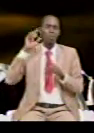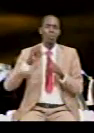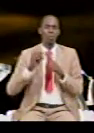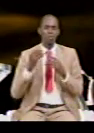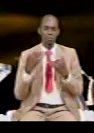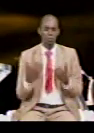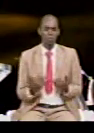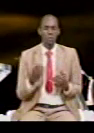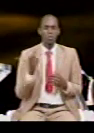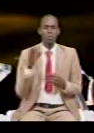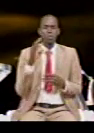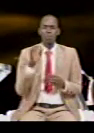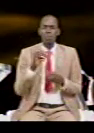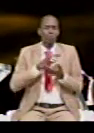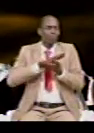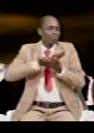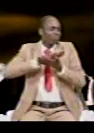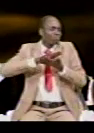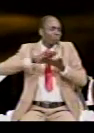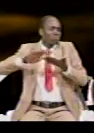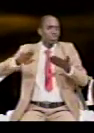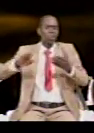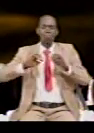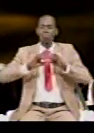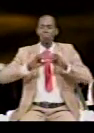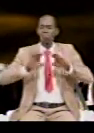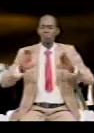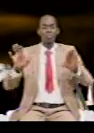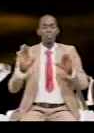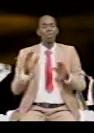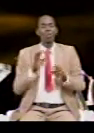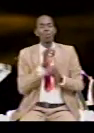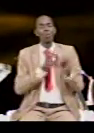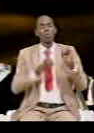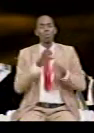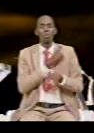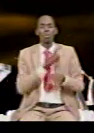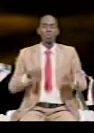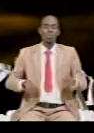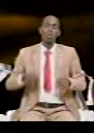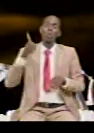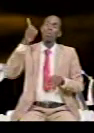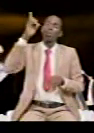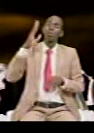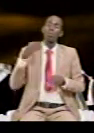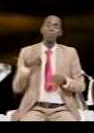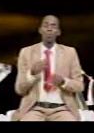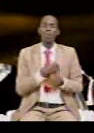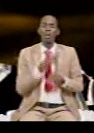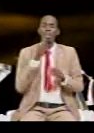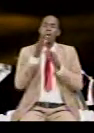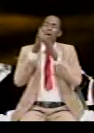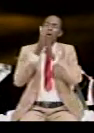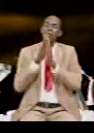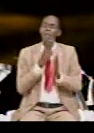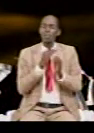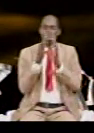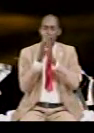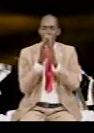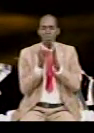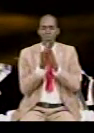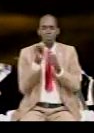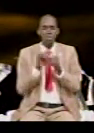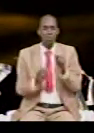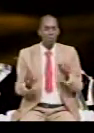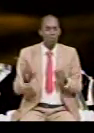So plain, so clear. Oh Lord God, we are asking and praying that every one of us who have